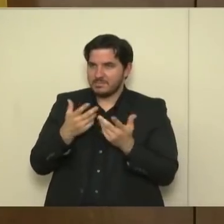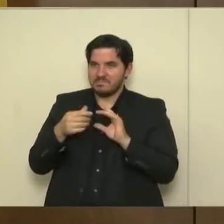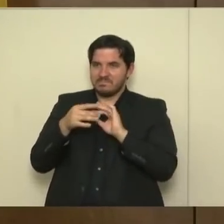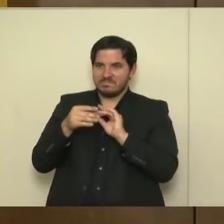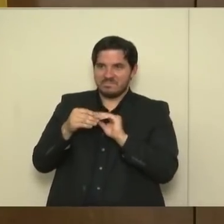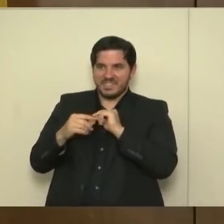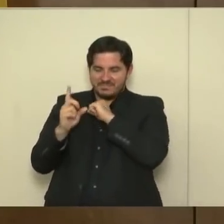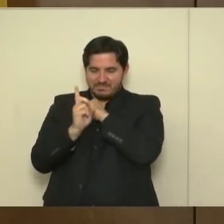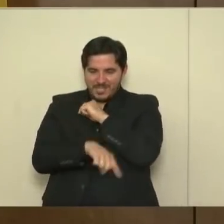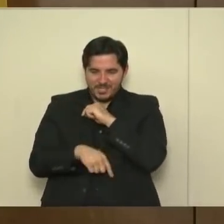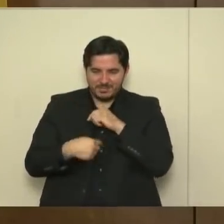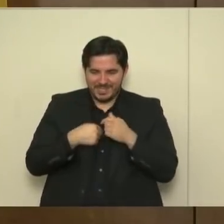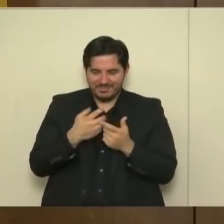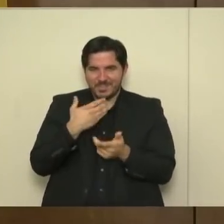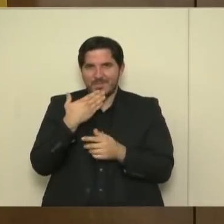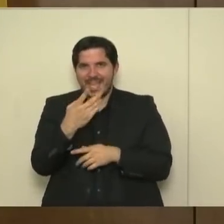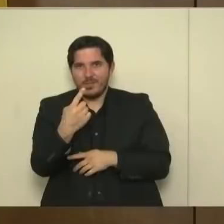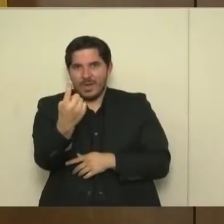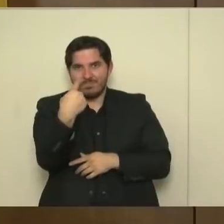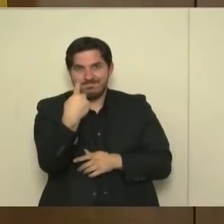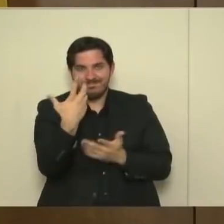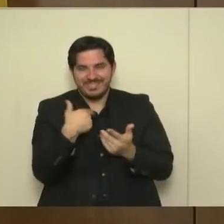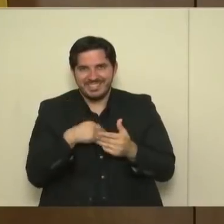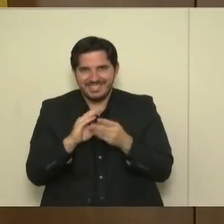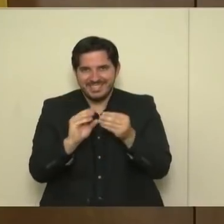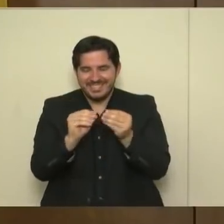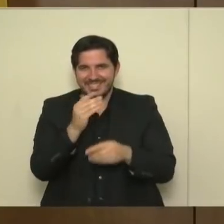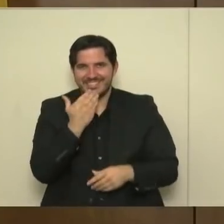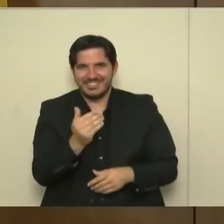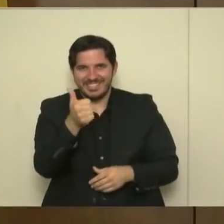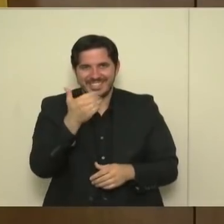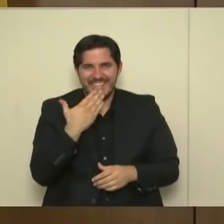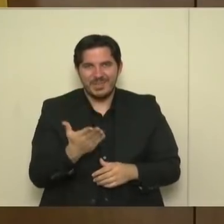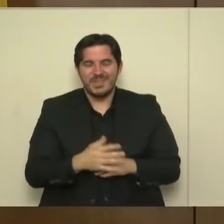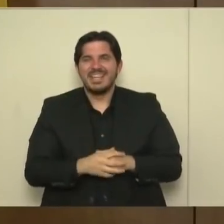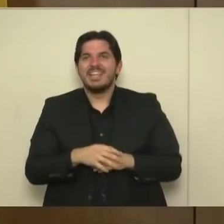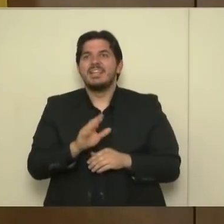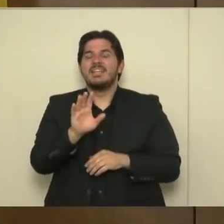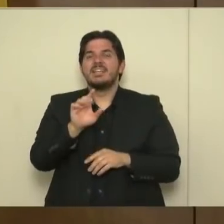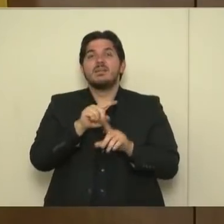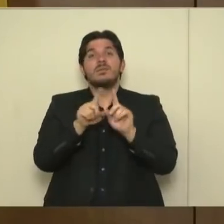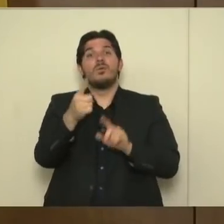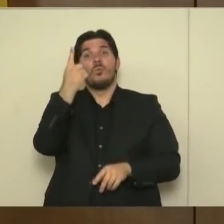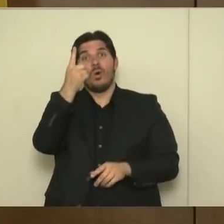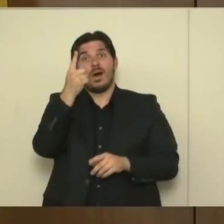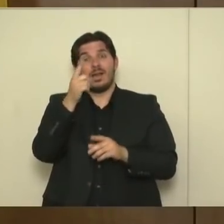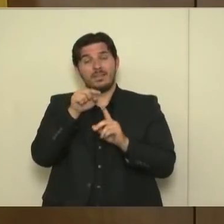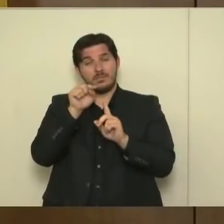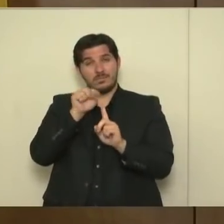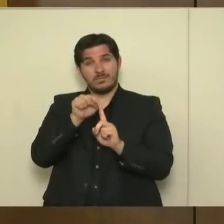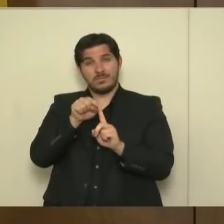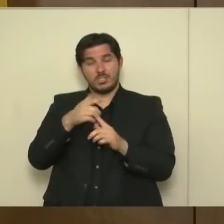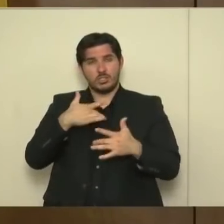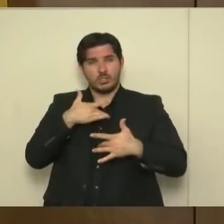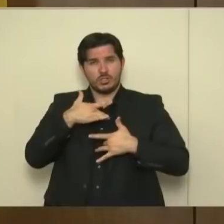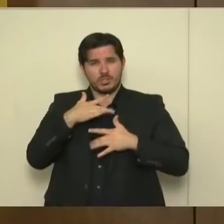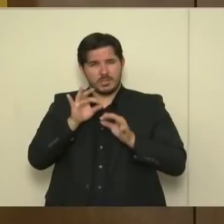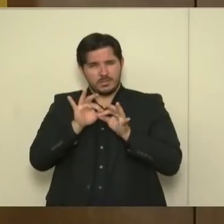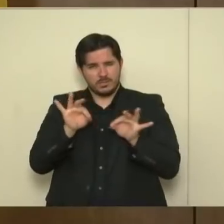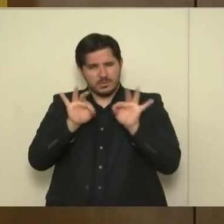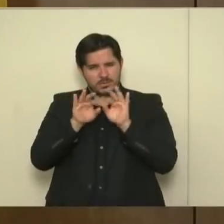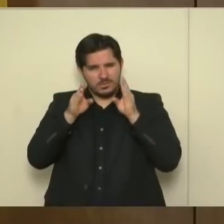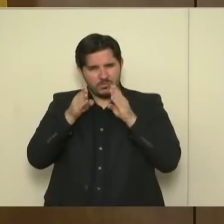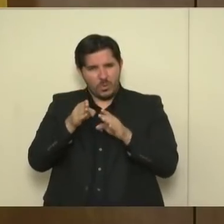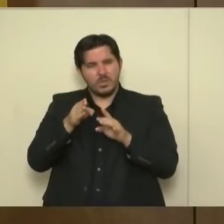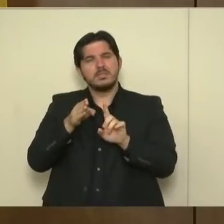for putting me on the spot. An area of a great concern, and that we believe that we're in a